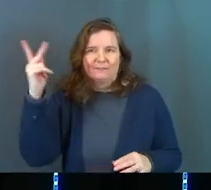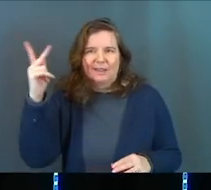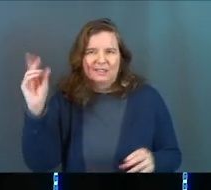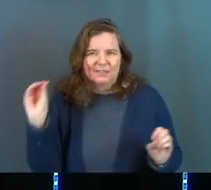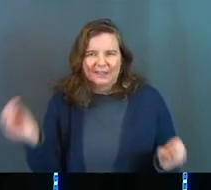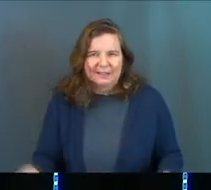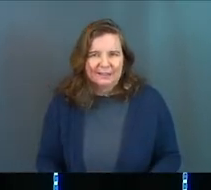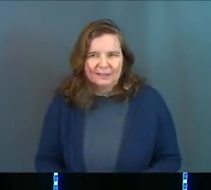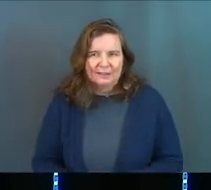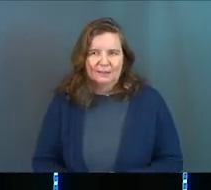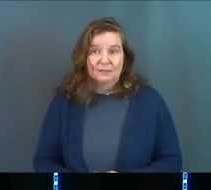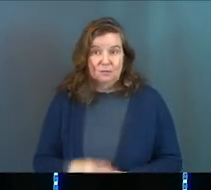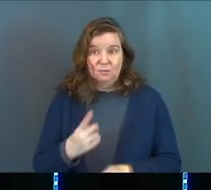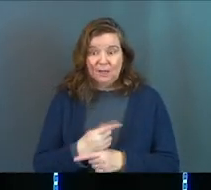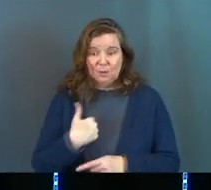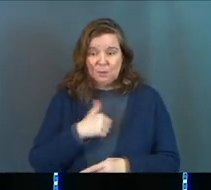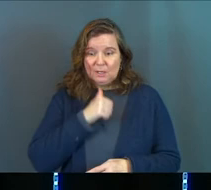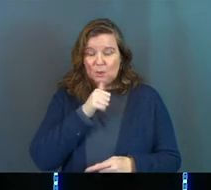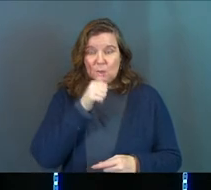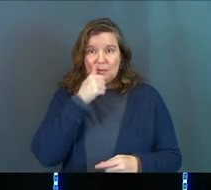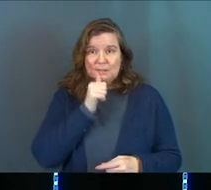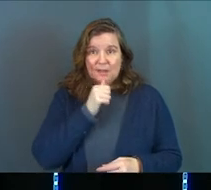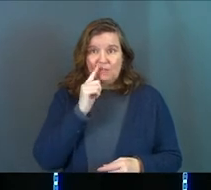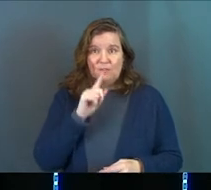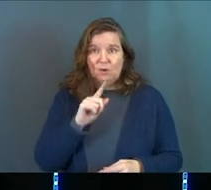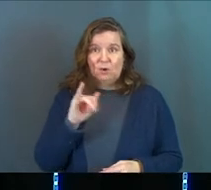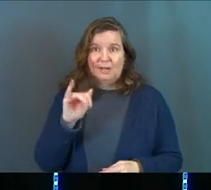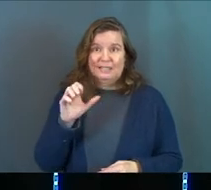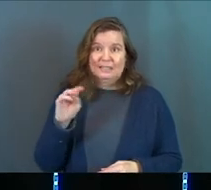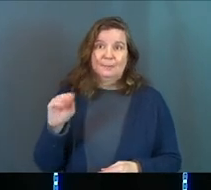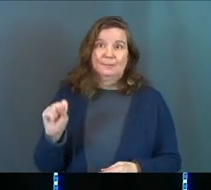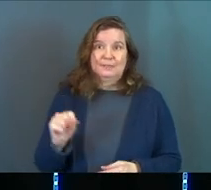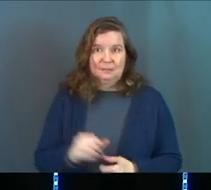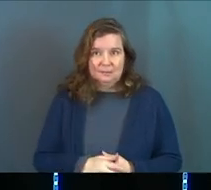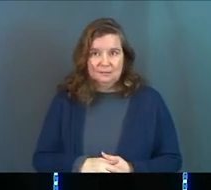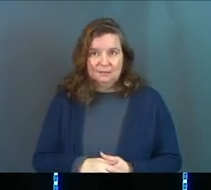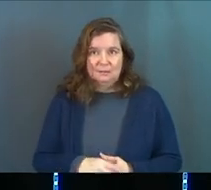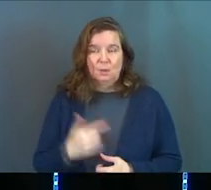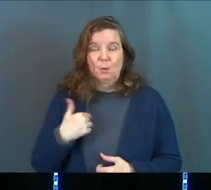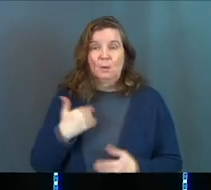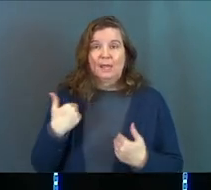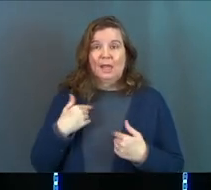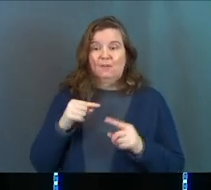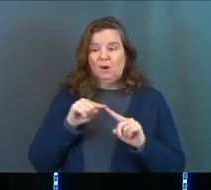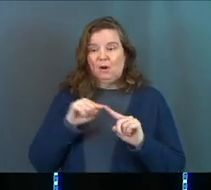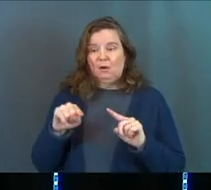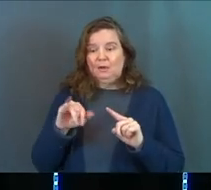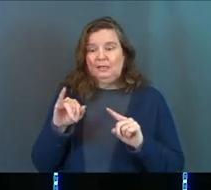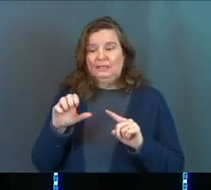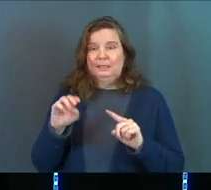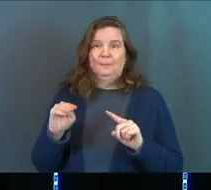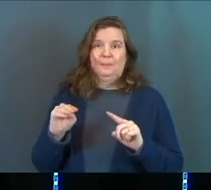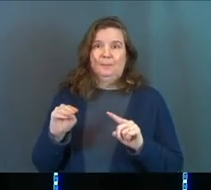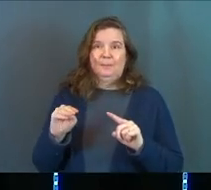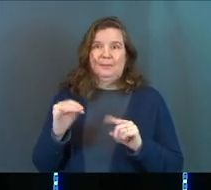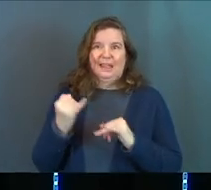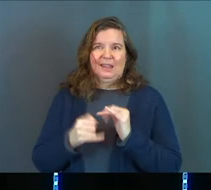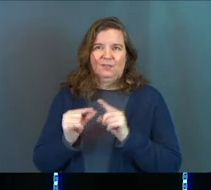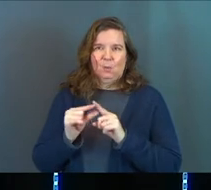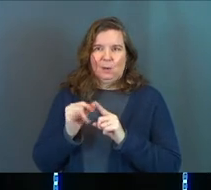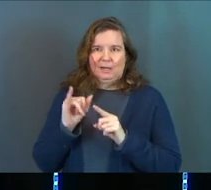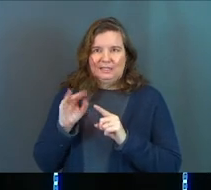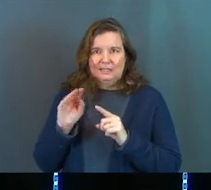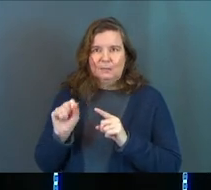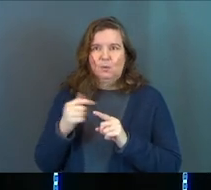philosophy. Right? Like, we don't suffer for isms, right? Like, we've all got our isms. We've got